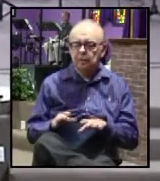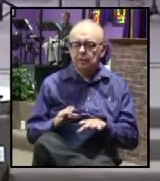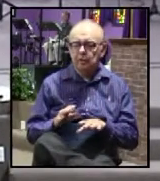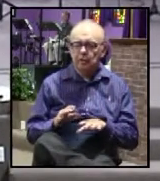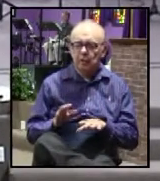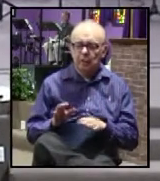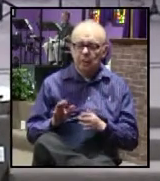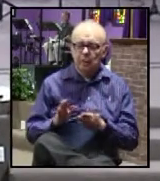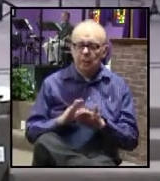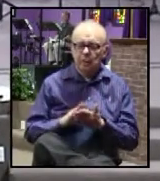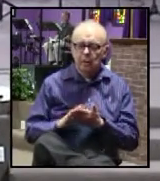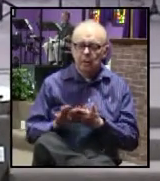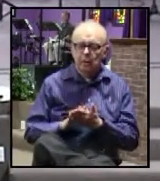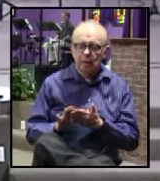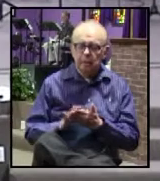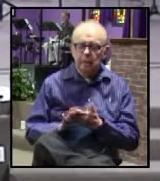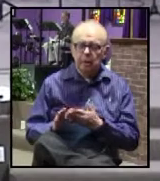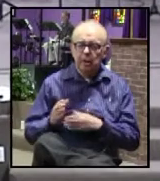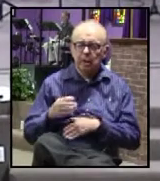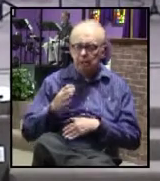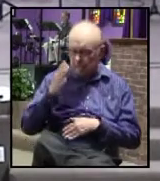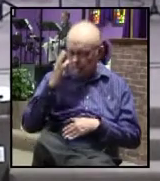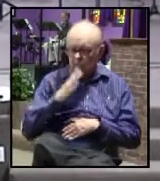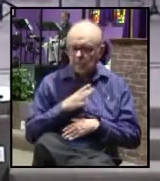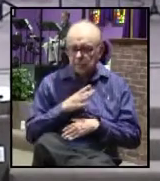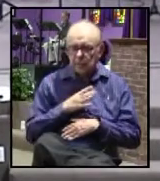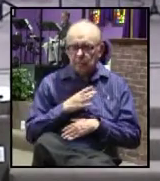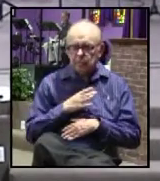Wiping a grown adult's bottom